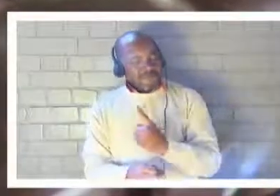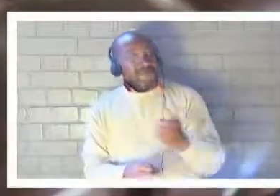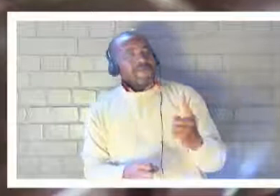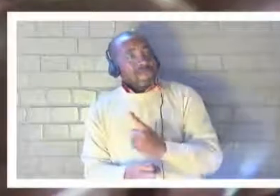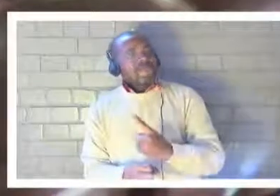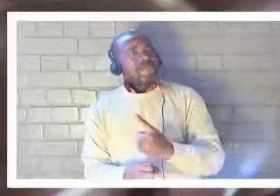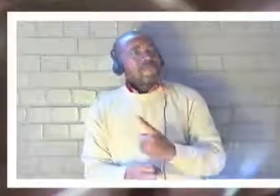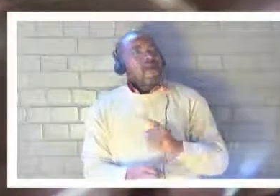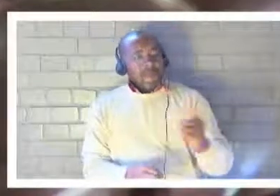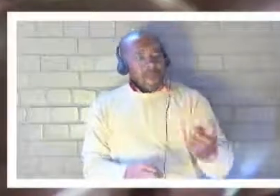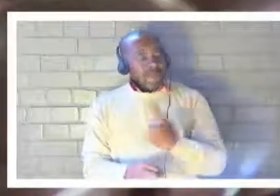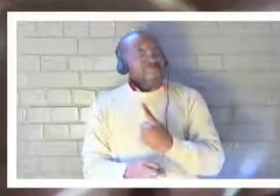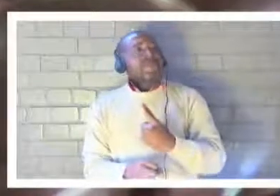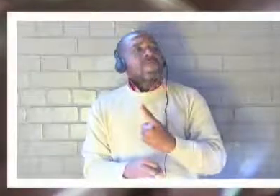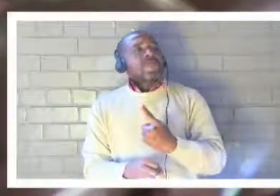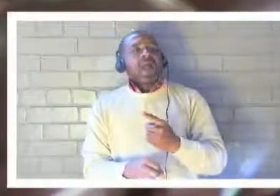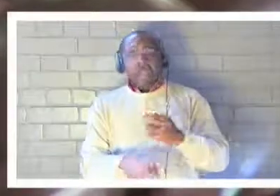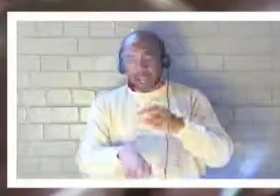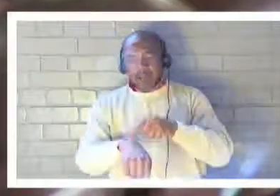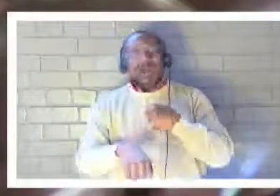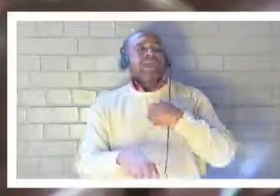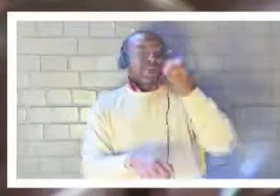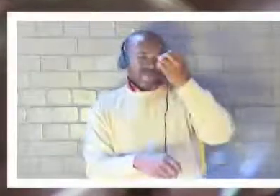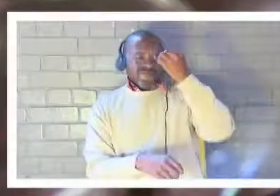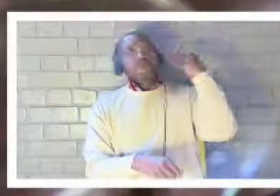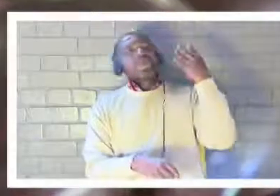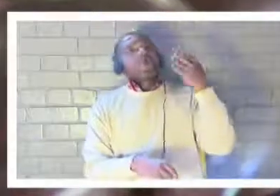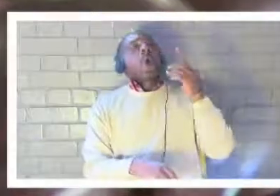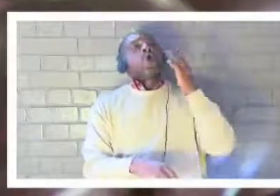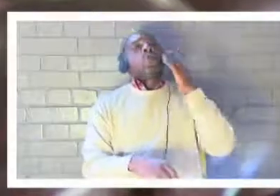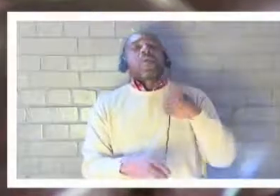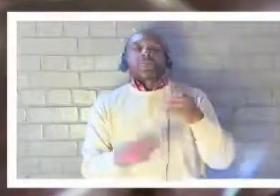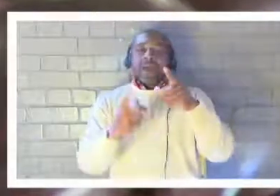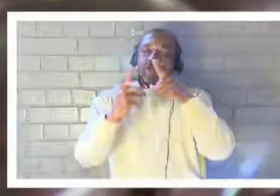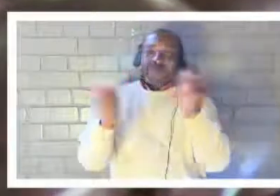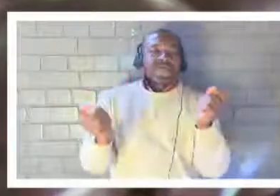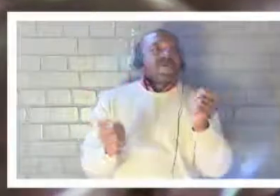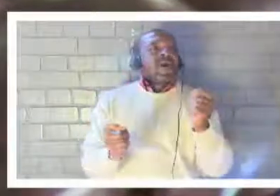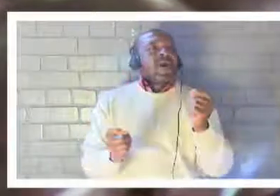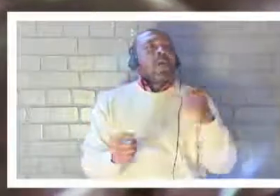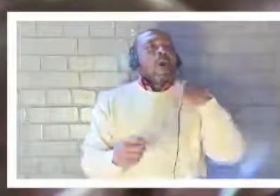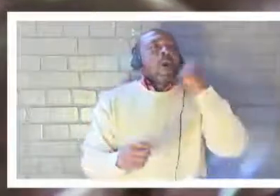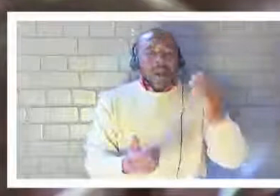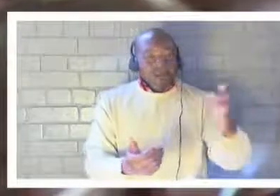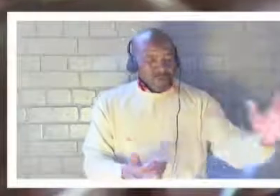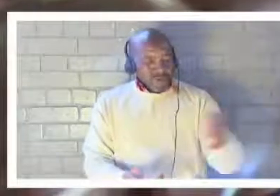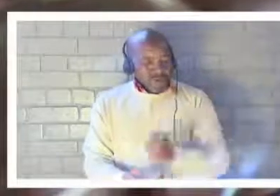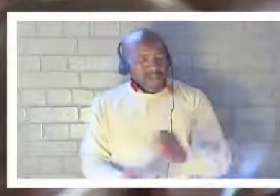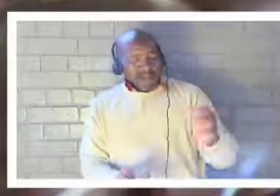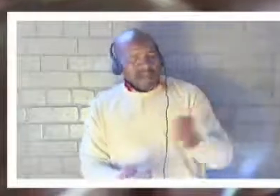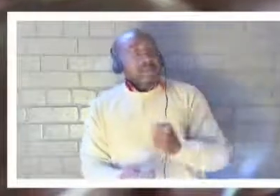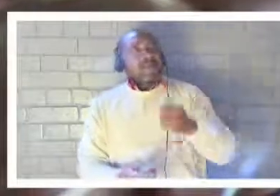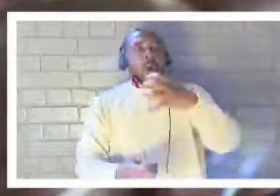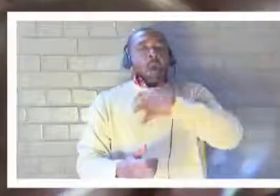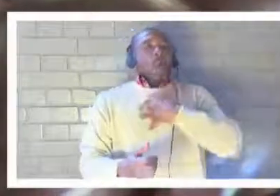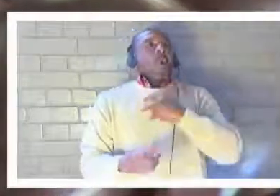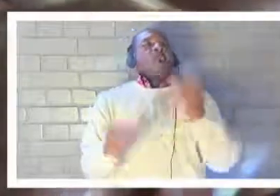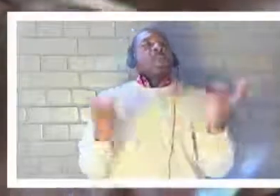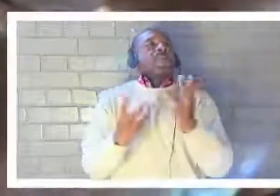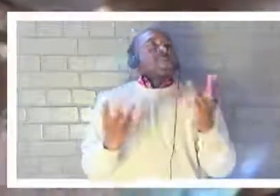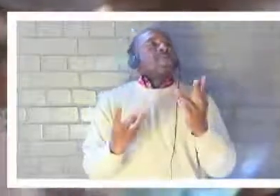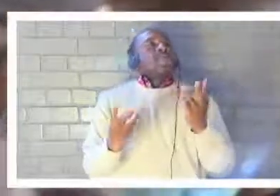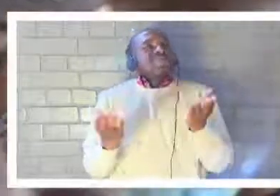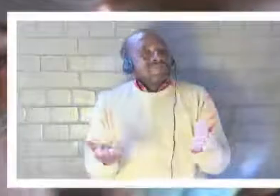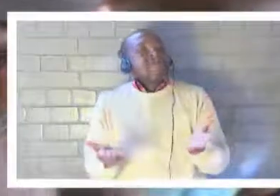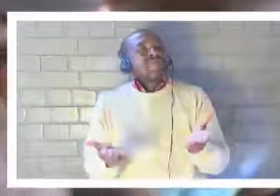they want to do the handing over of the work that is actually inferior in terms of quality. It not only affects